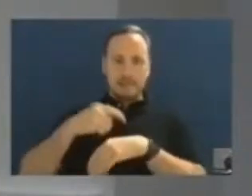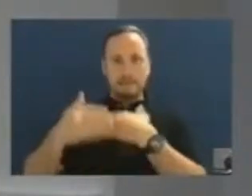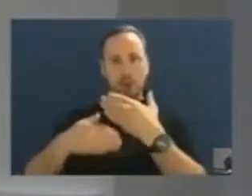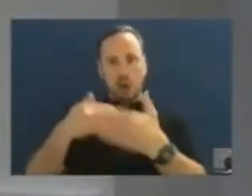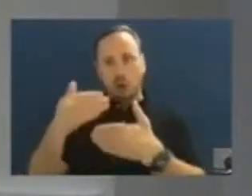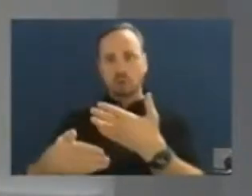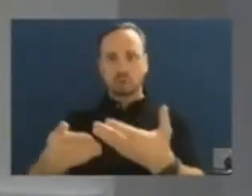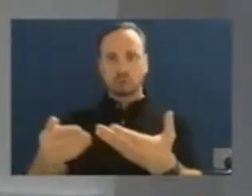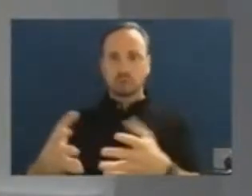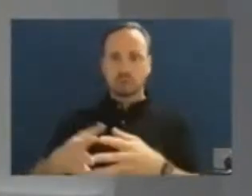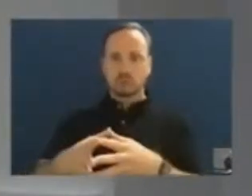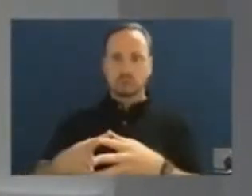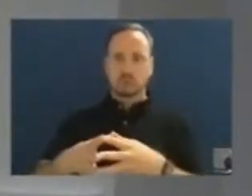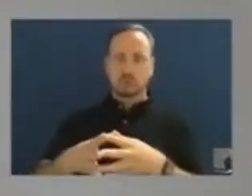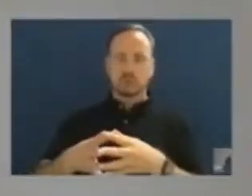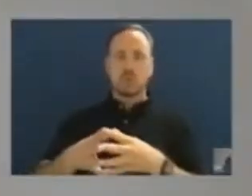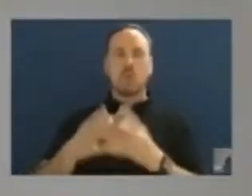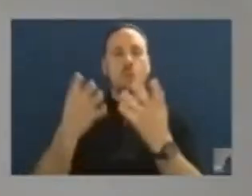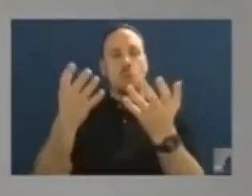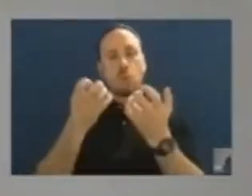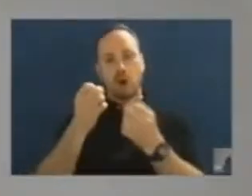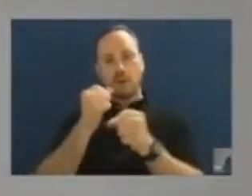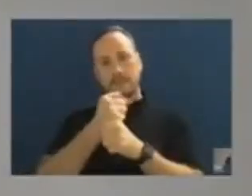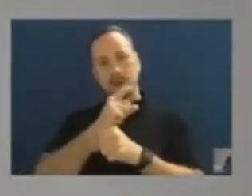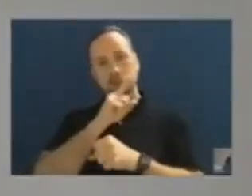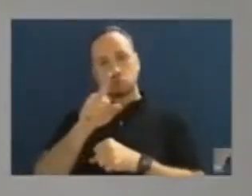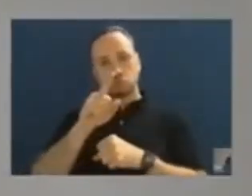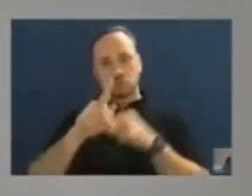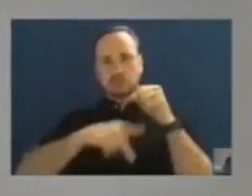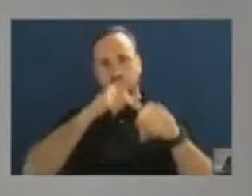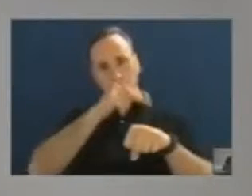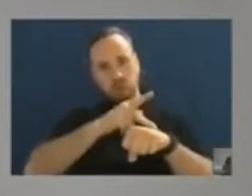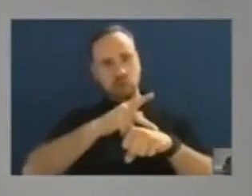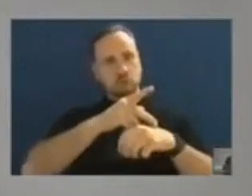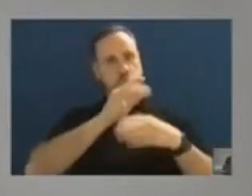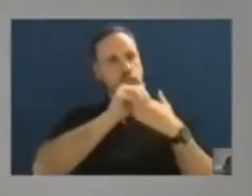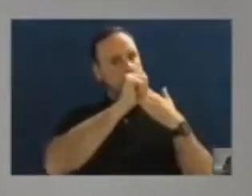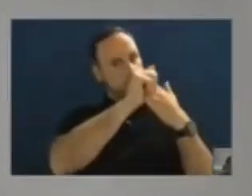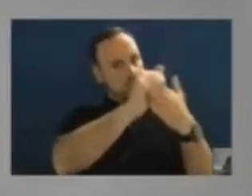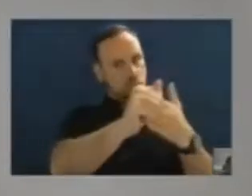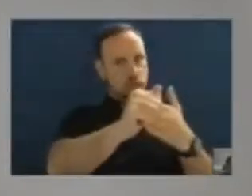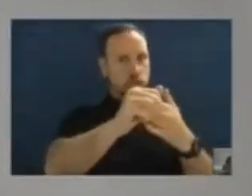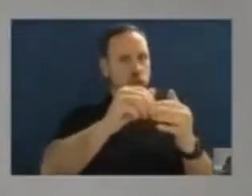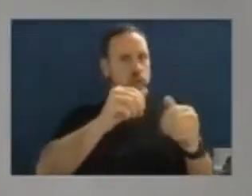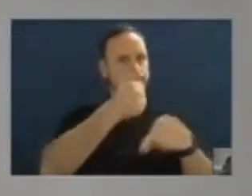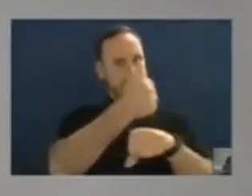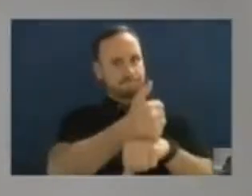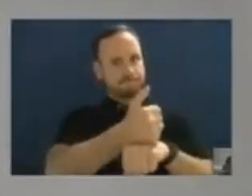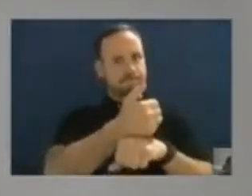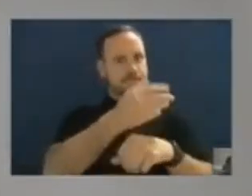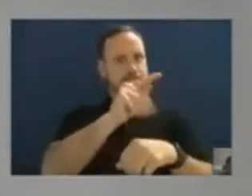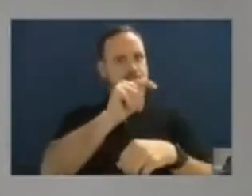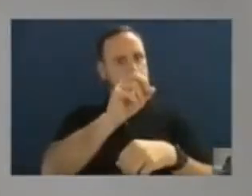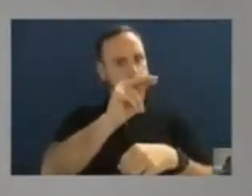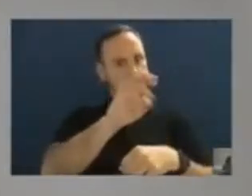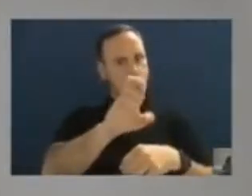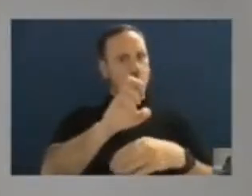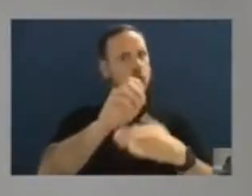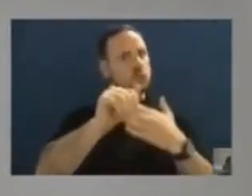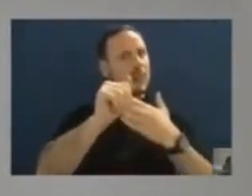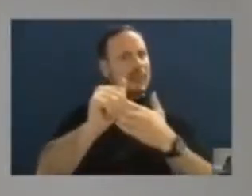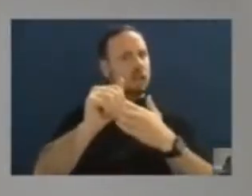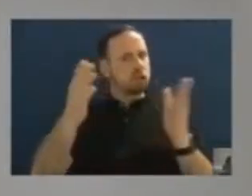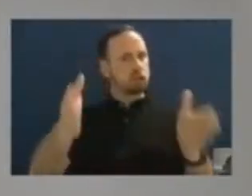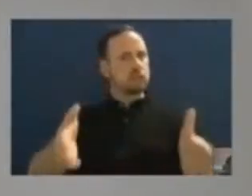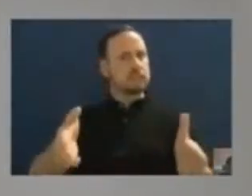we want to make sure that our principals are taking the primary leadership role in setting the tone and expectations for how these things play out in their schools. But as I